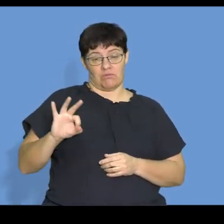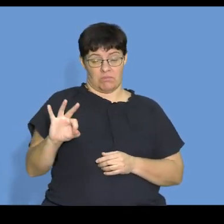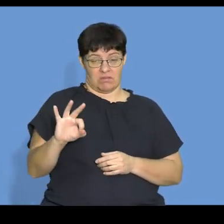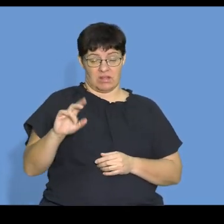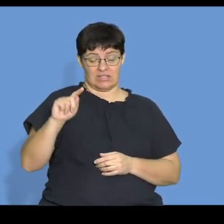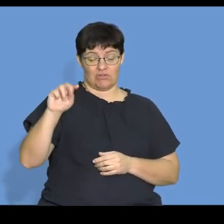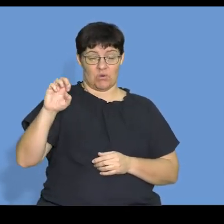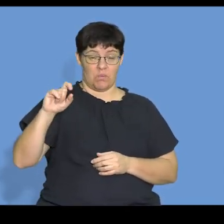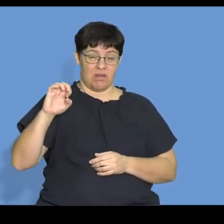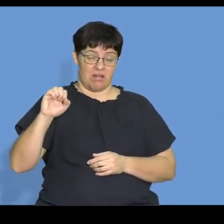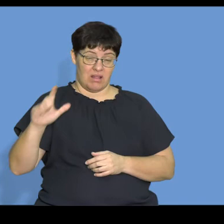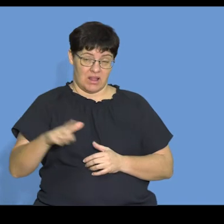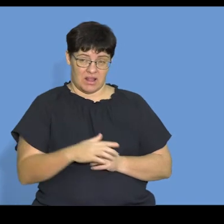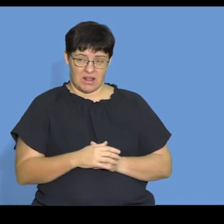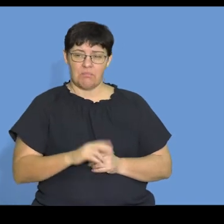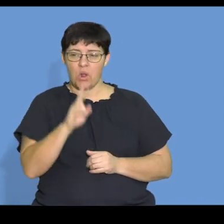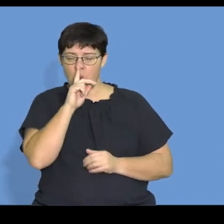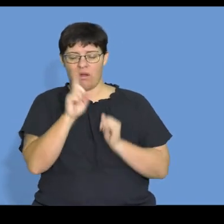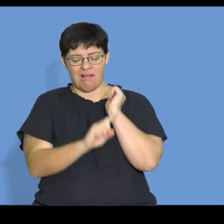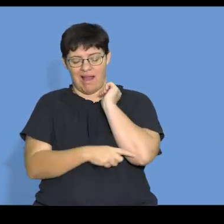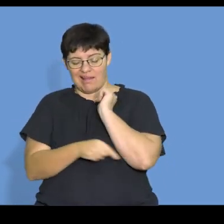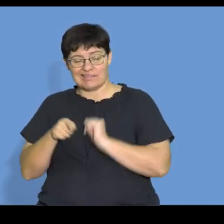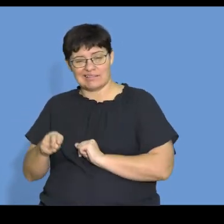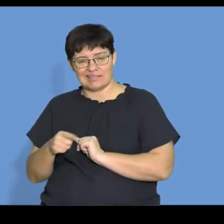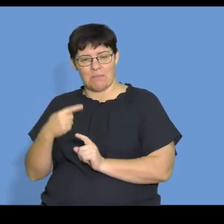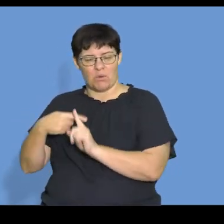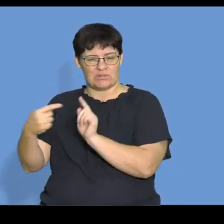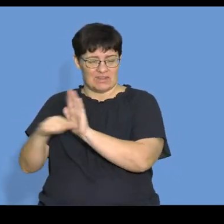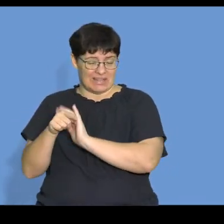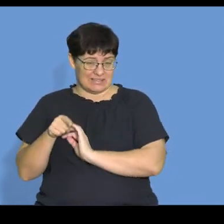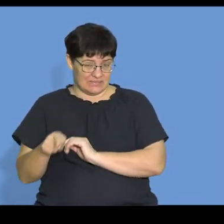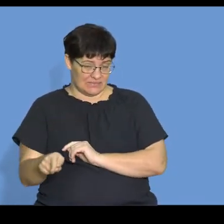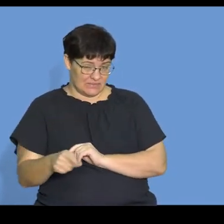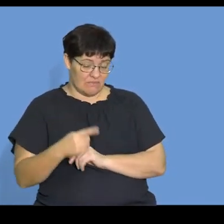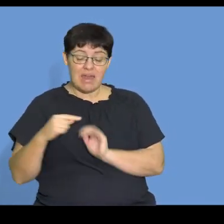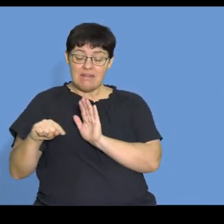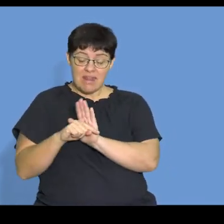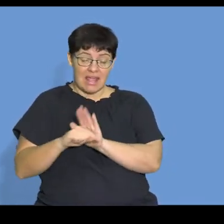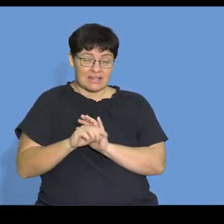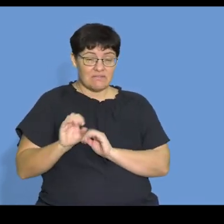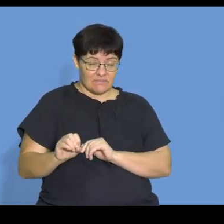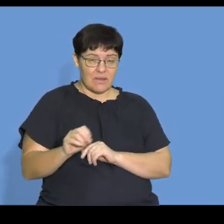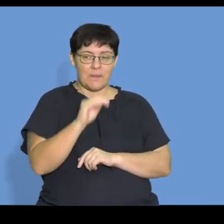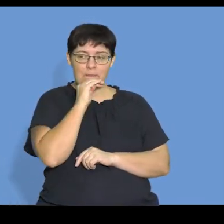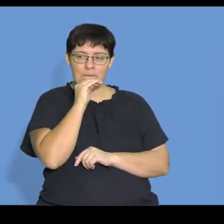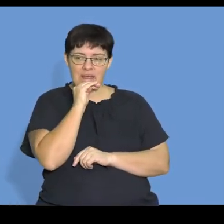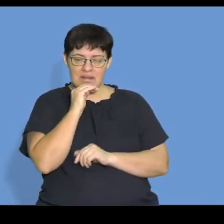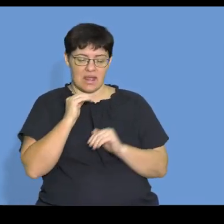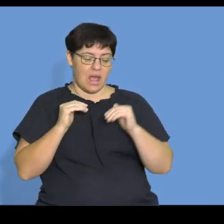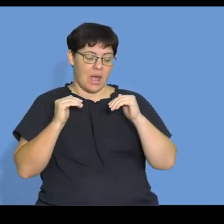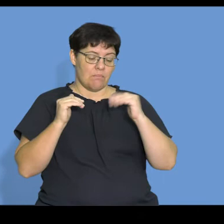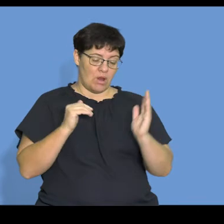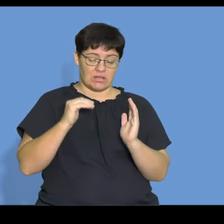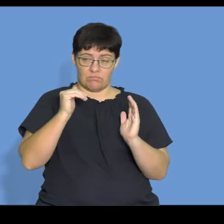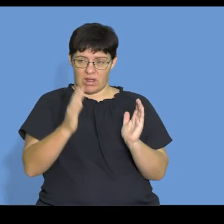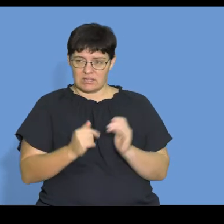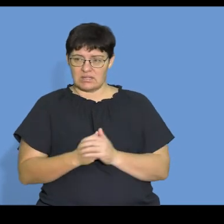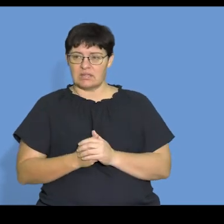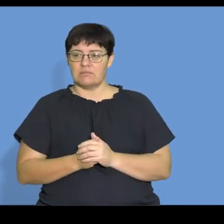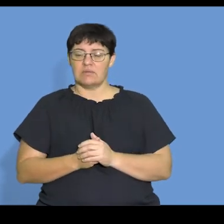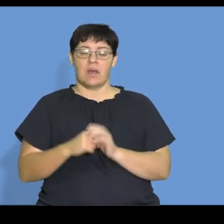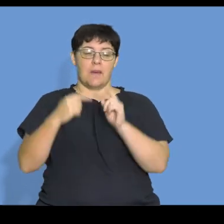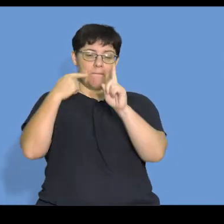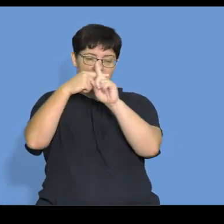I said you look at the sign of the last term. If it is a negative, it means my two brackets will be plus and